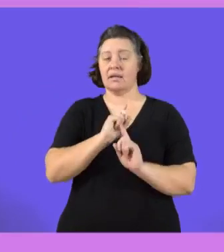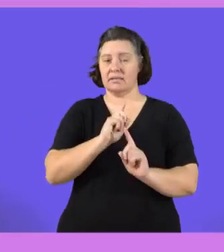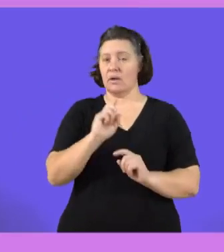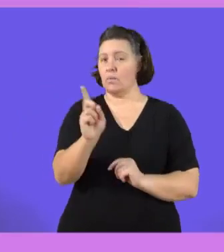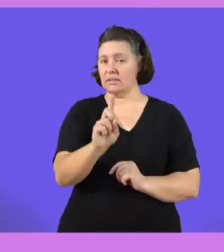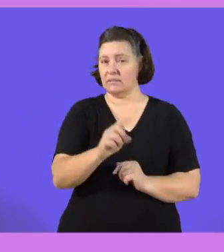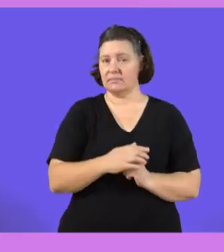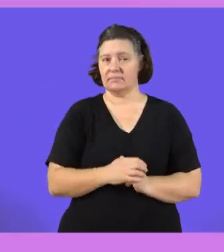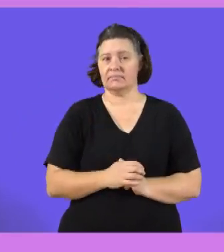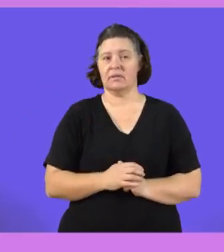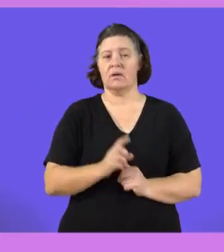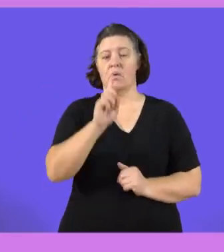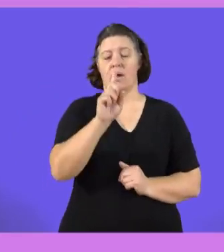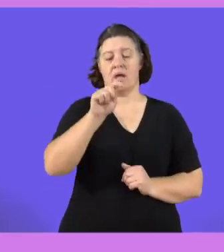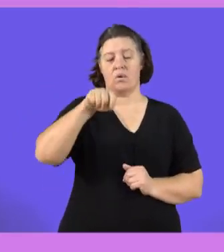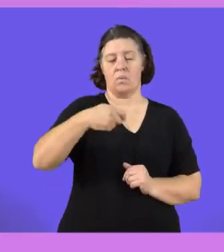of